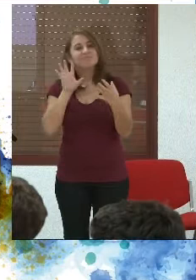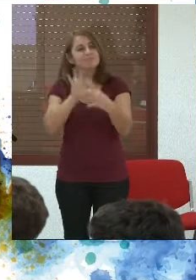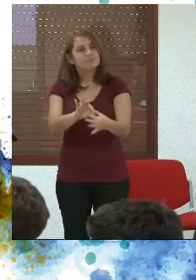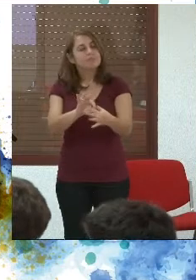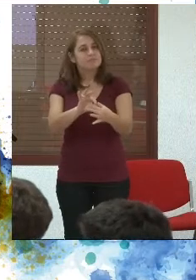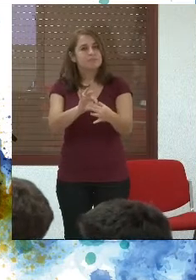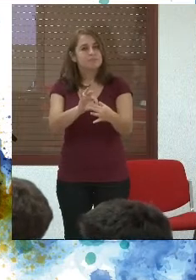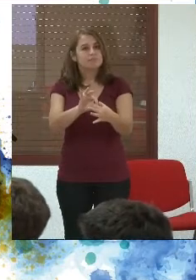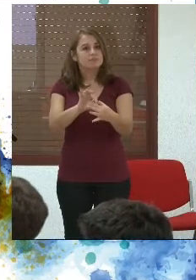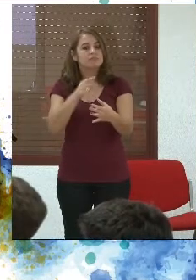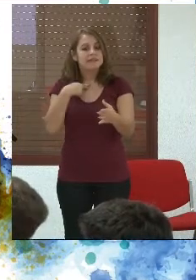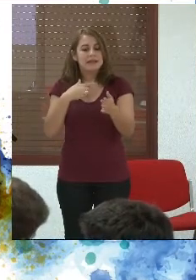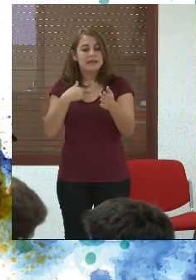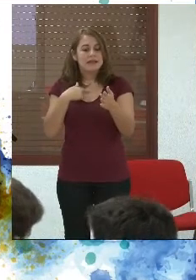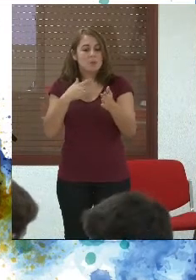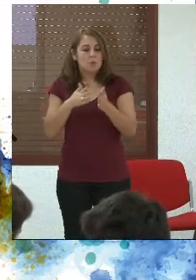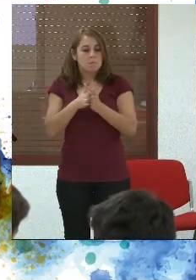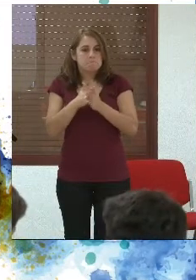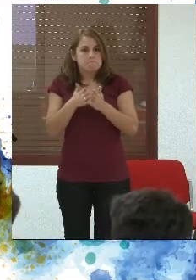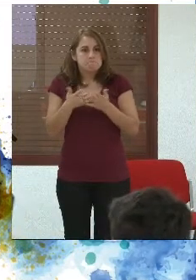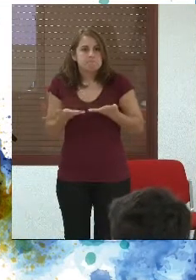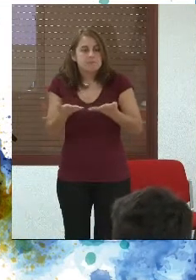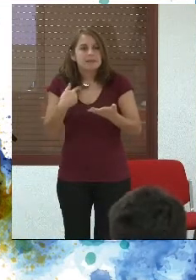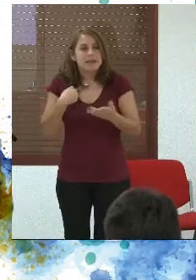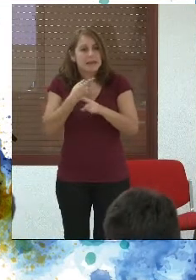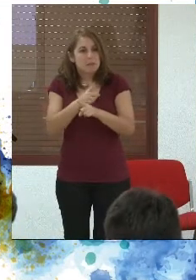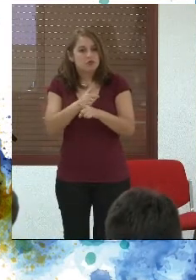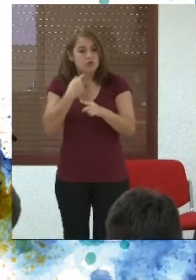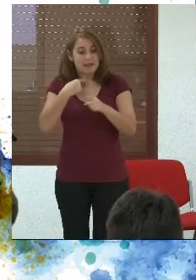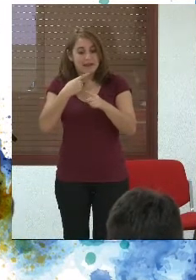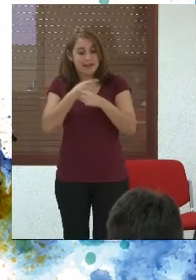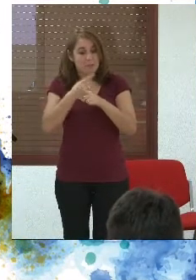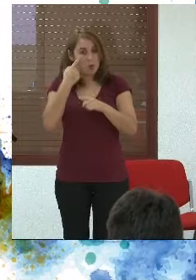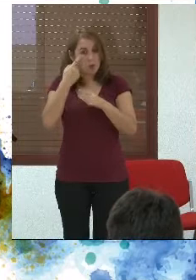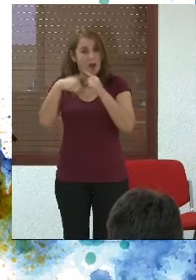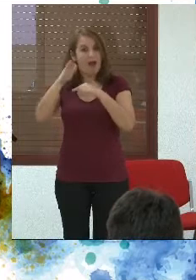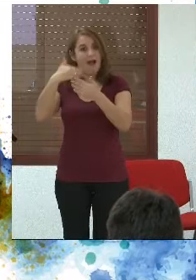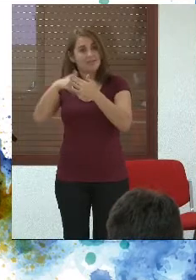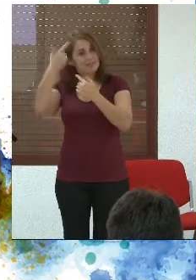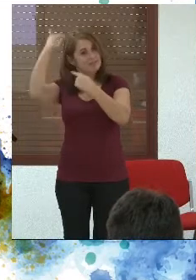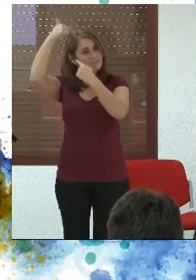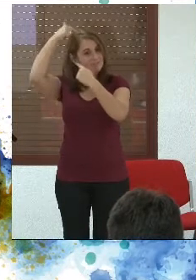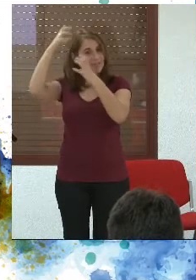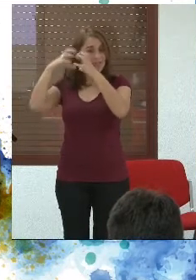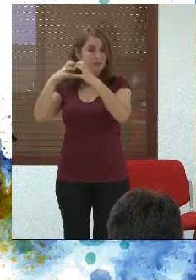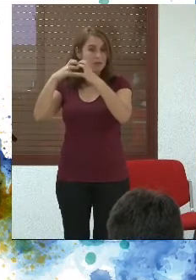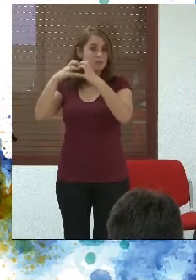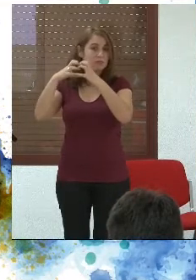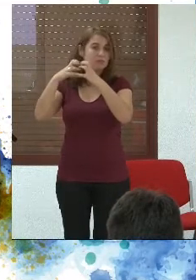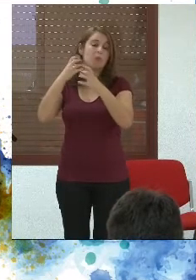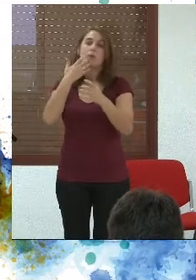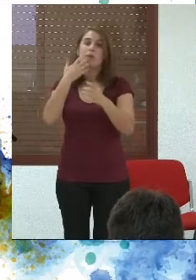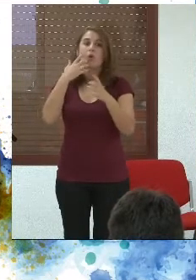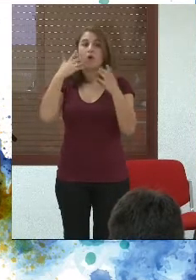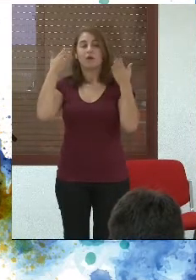cells that are in charge of transmitting the nervous impulse through the optic nerve to the brain, well, these cells